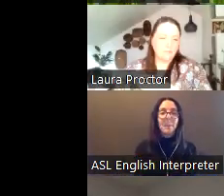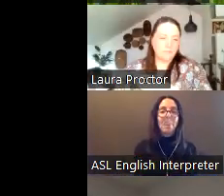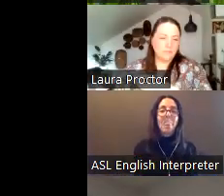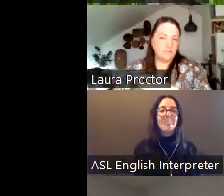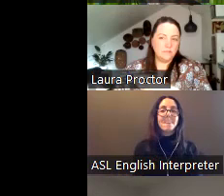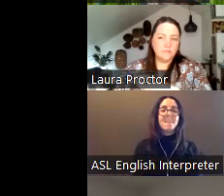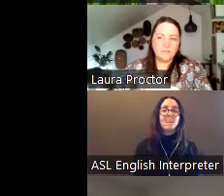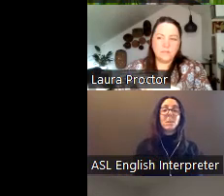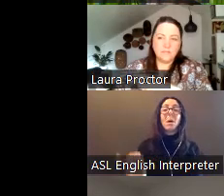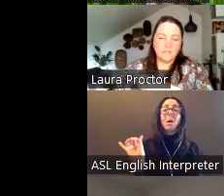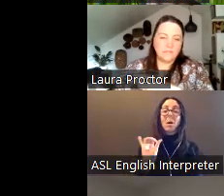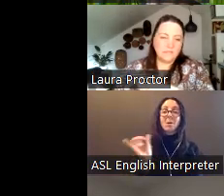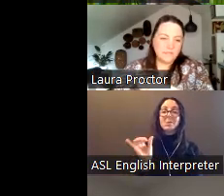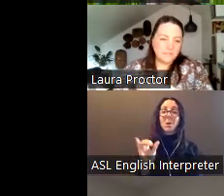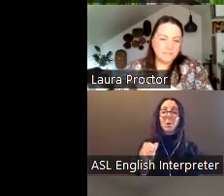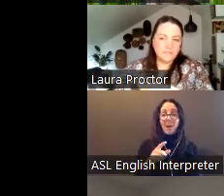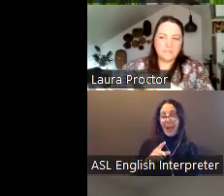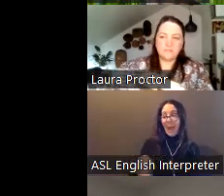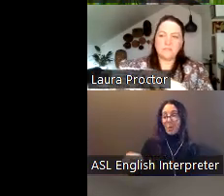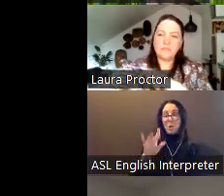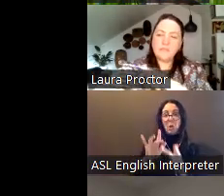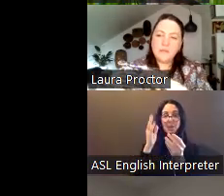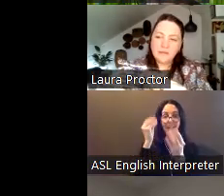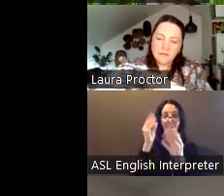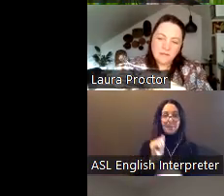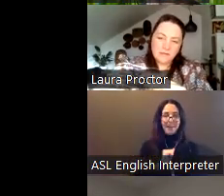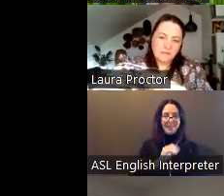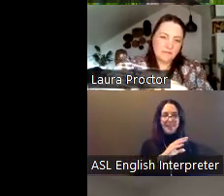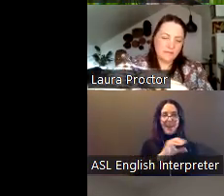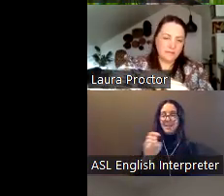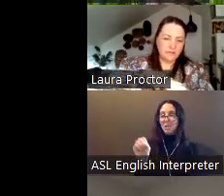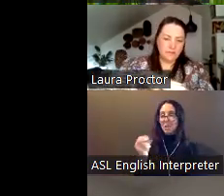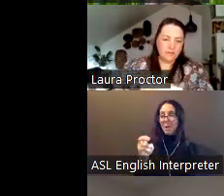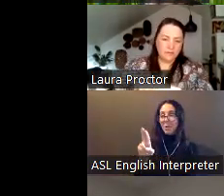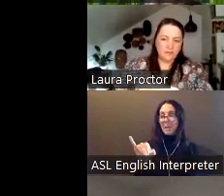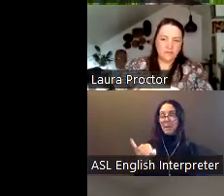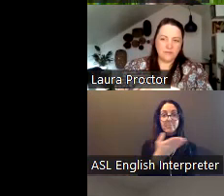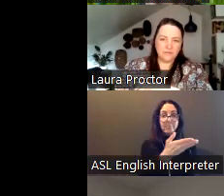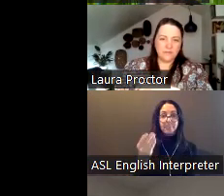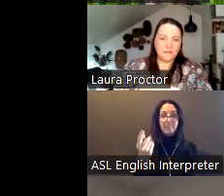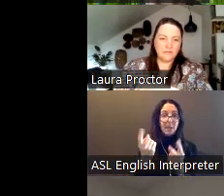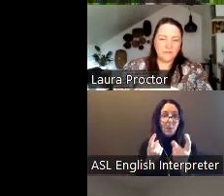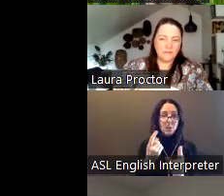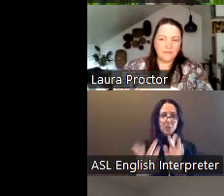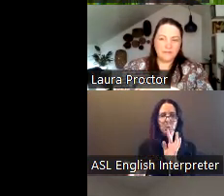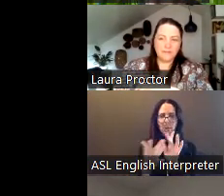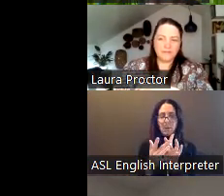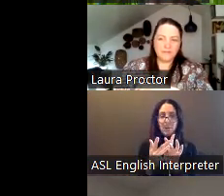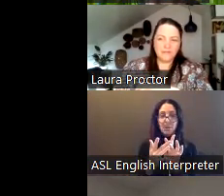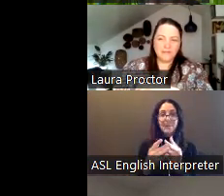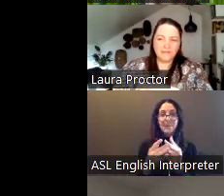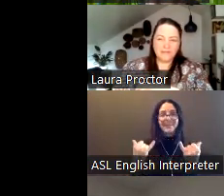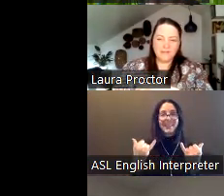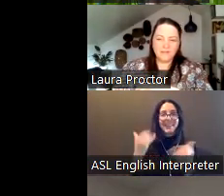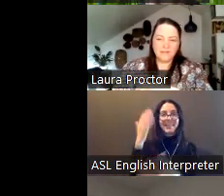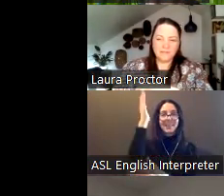we also left our contact information, Sheri and I, if you have any questions. And that is the end of our